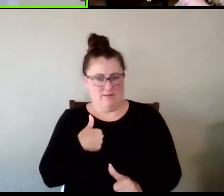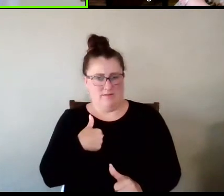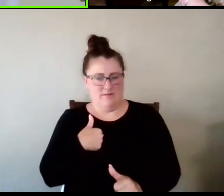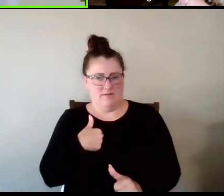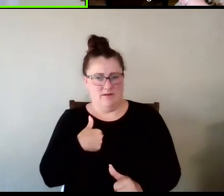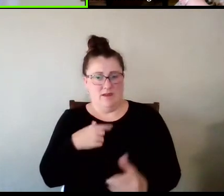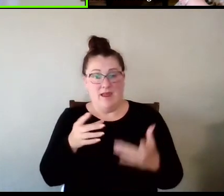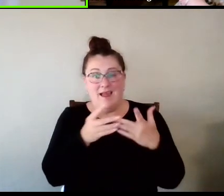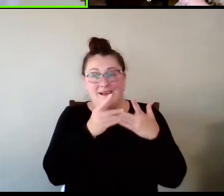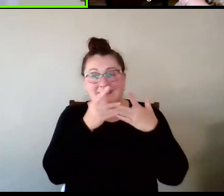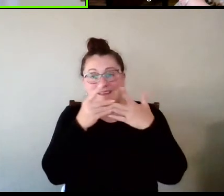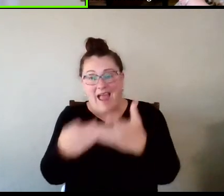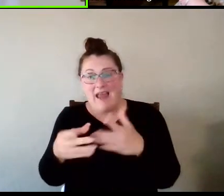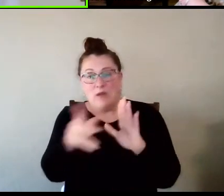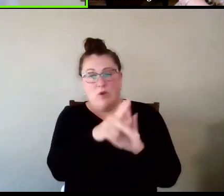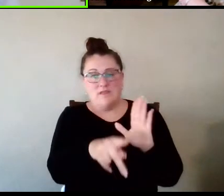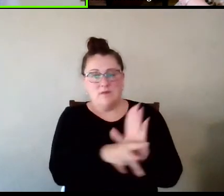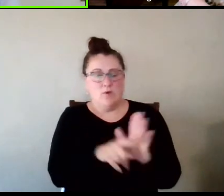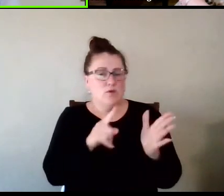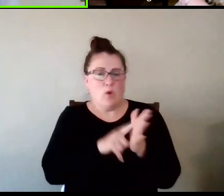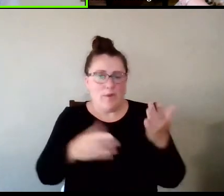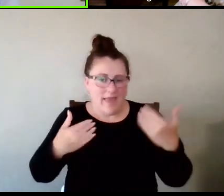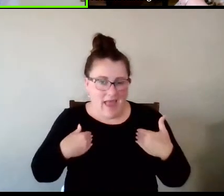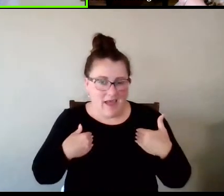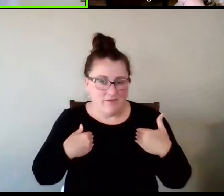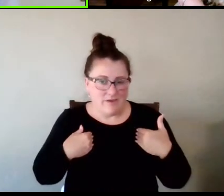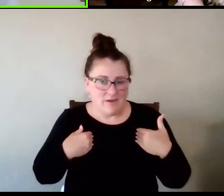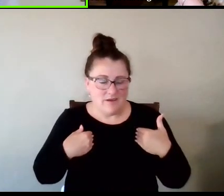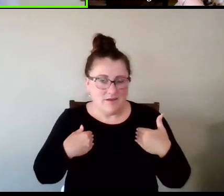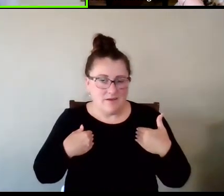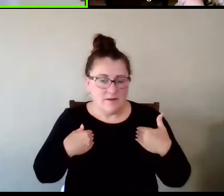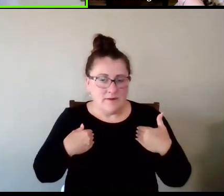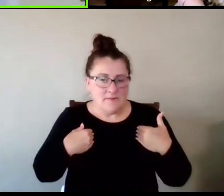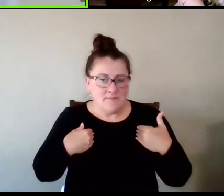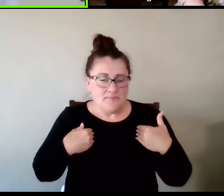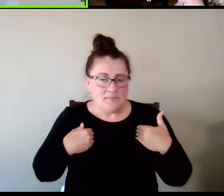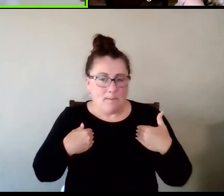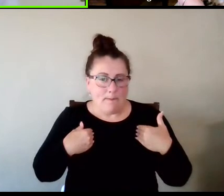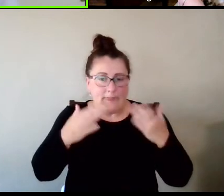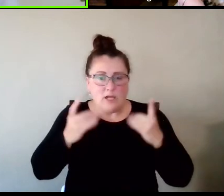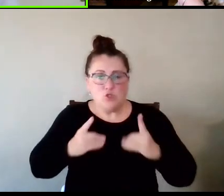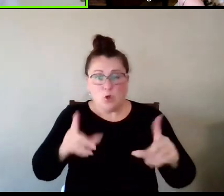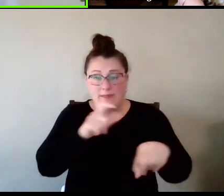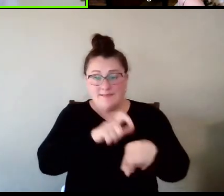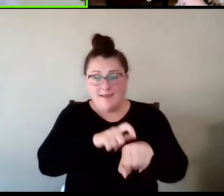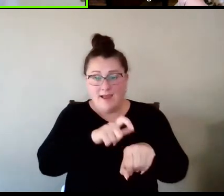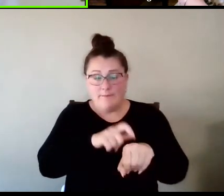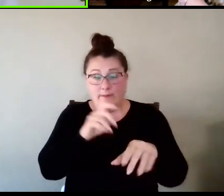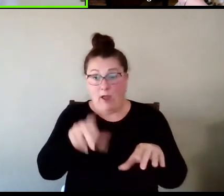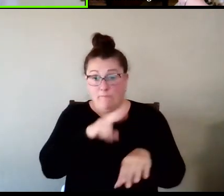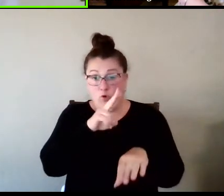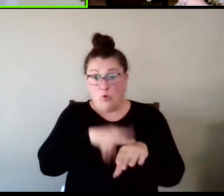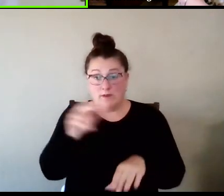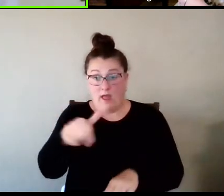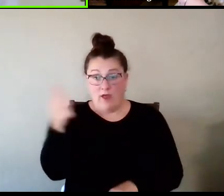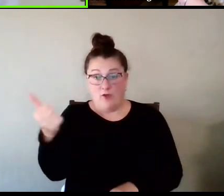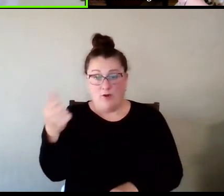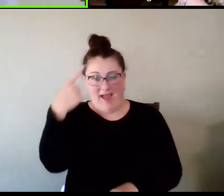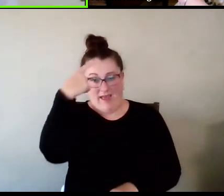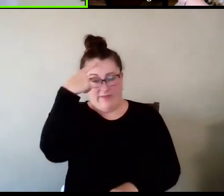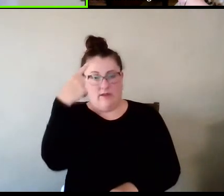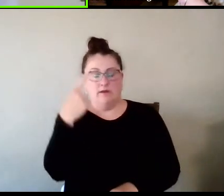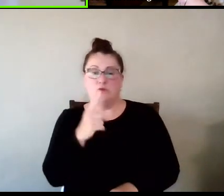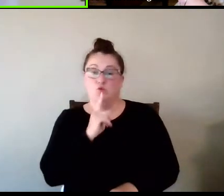the guiding principles for my leadership during this time? And then, of course, the other thing they did, which I think is still very,